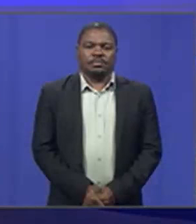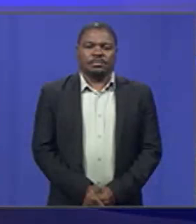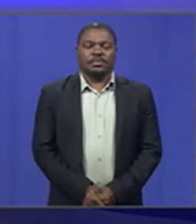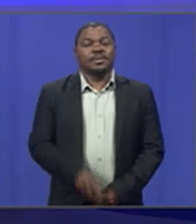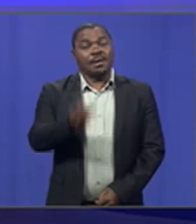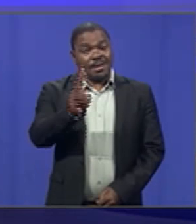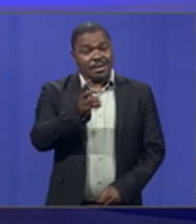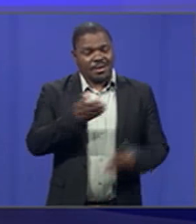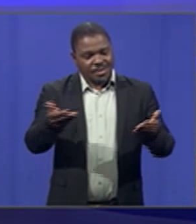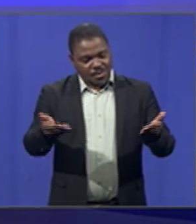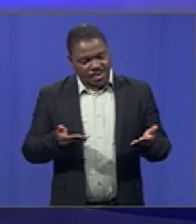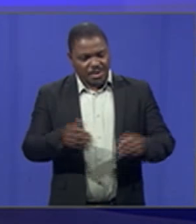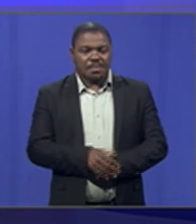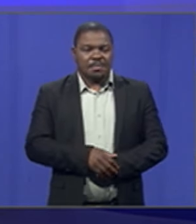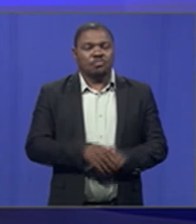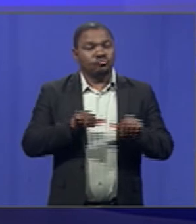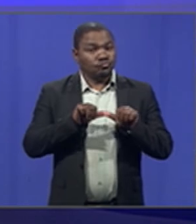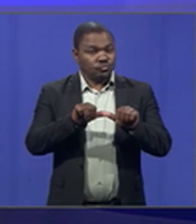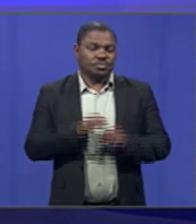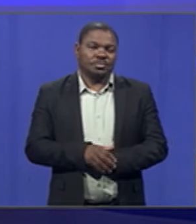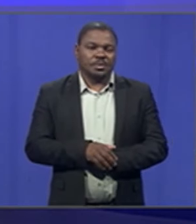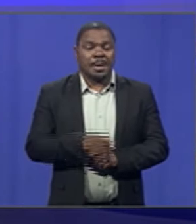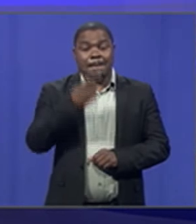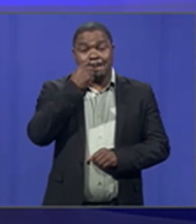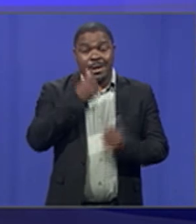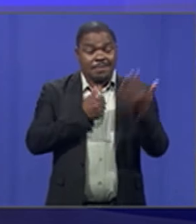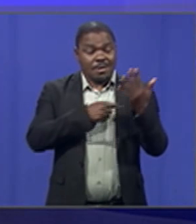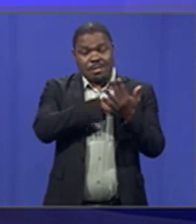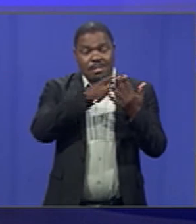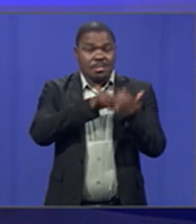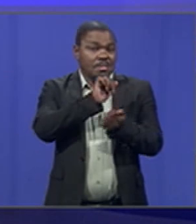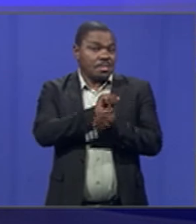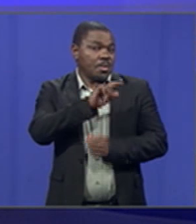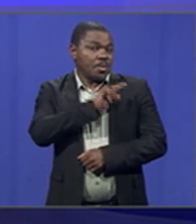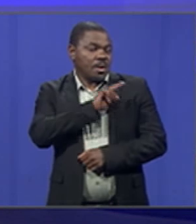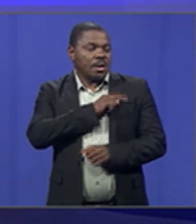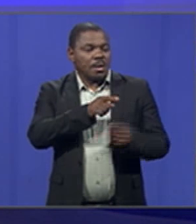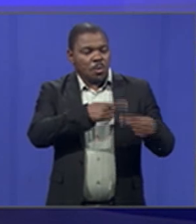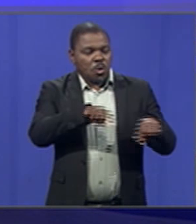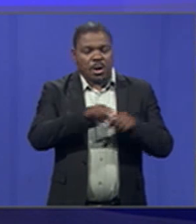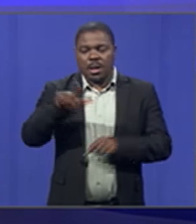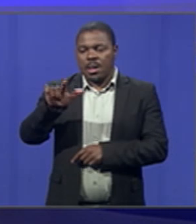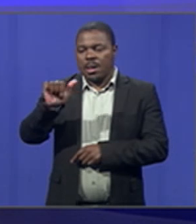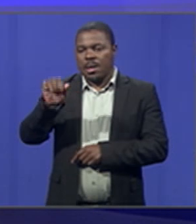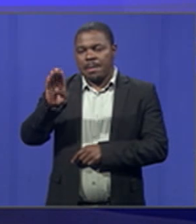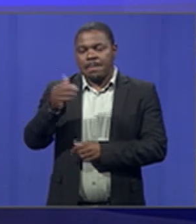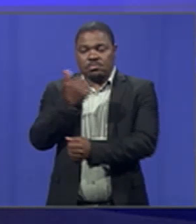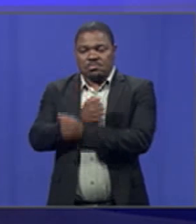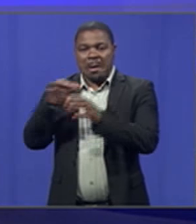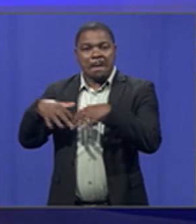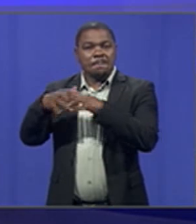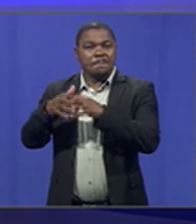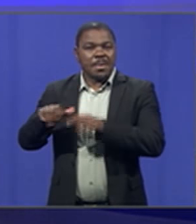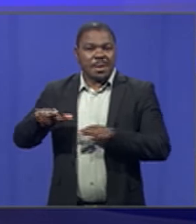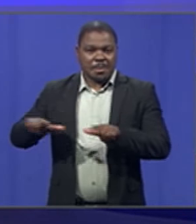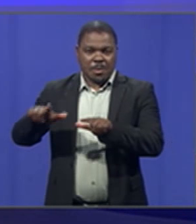Re boe gape re go amogele mogaetso mme re tsholetse ka gore kgetsi kgatlhanong le banna ba le batlhano ba ba latofadiwang ka go tsamaisa laboratory ya diritibatsi kwa